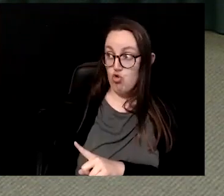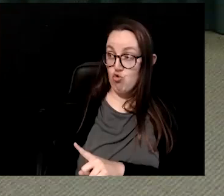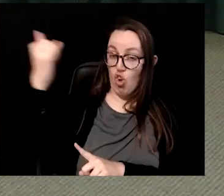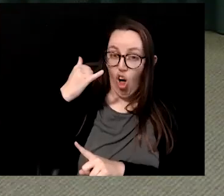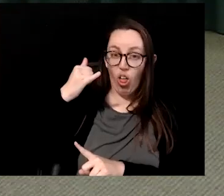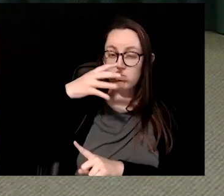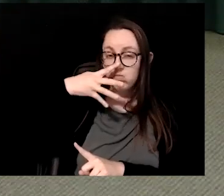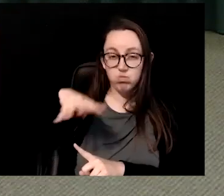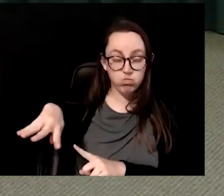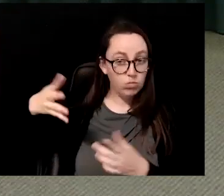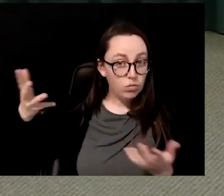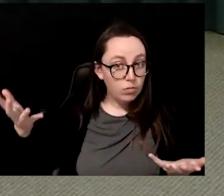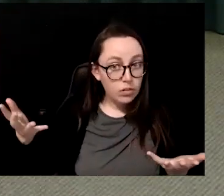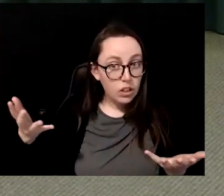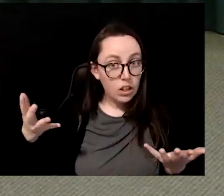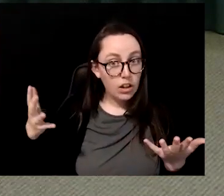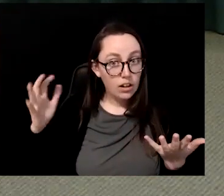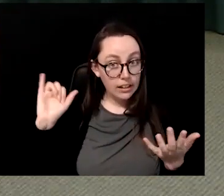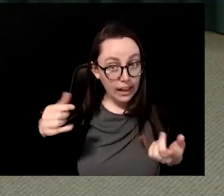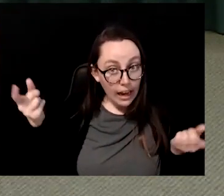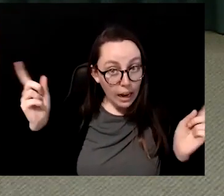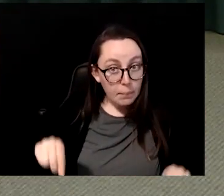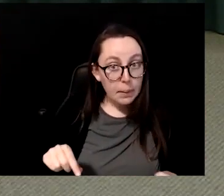okay thank you very much